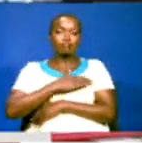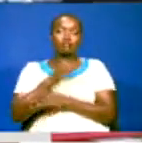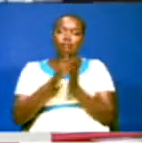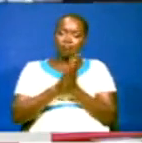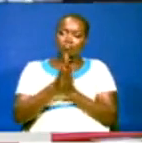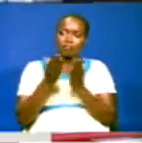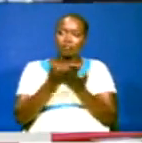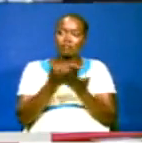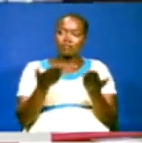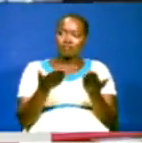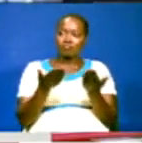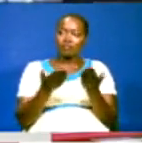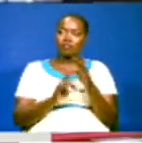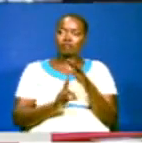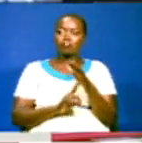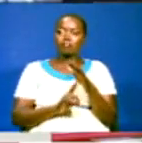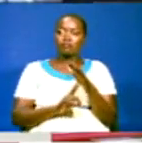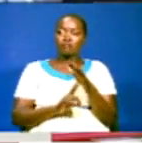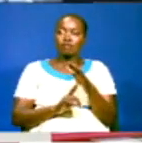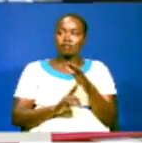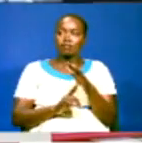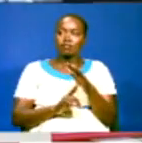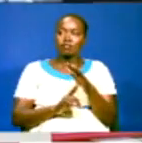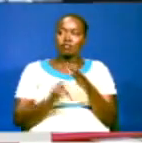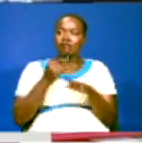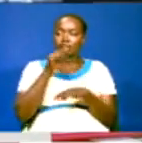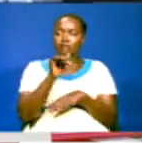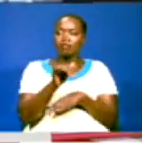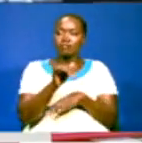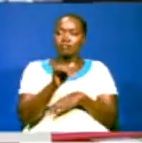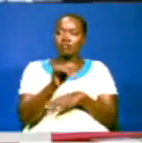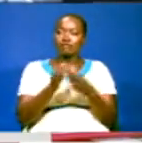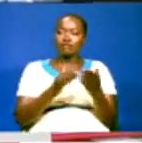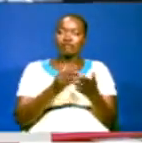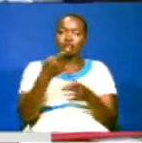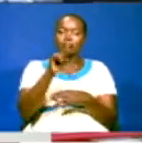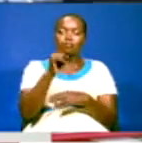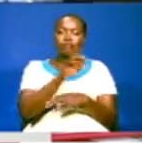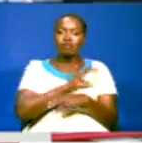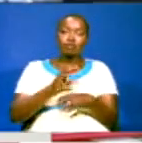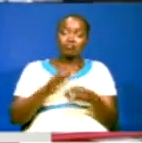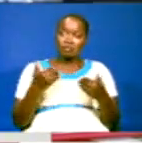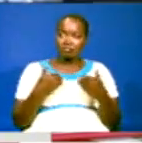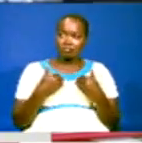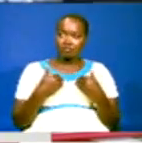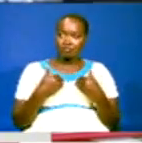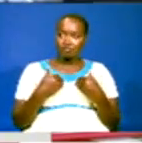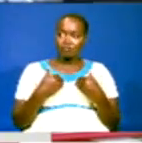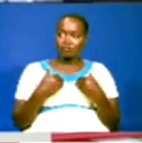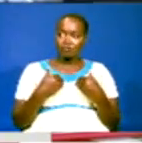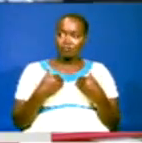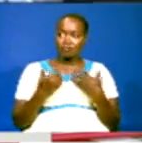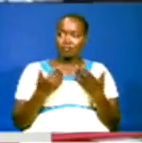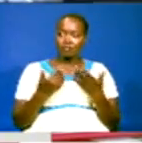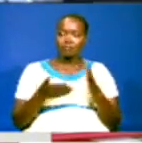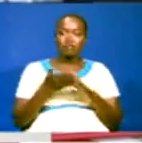this ministry. And I want to say that I have the right committee on board, because this is the speed we